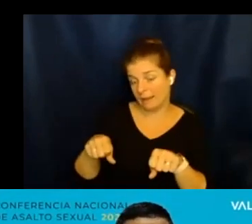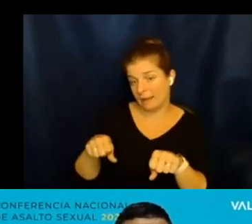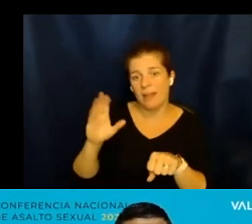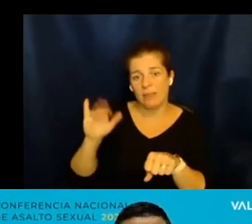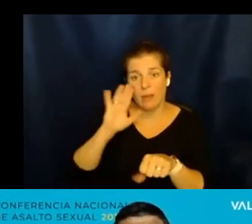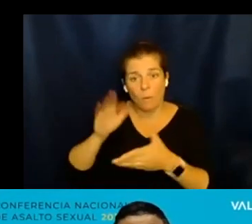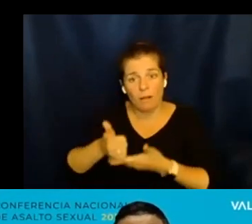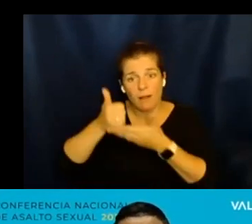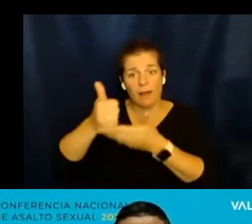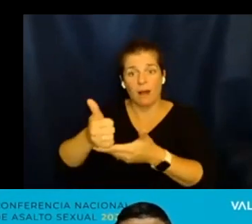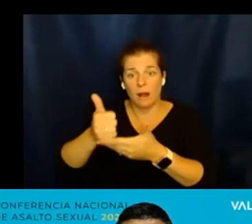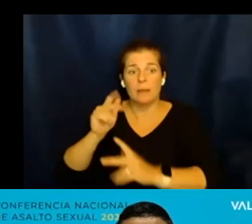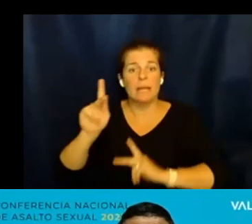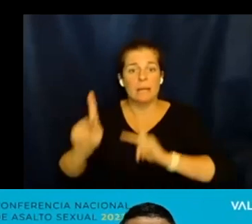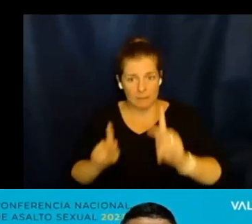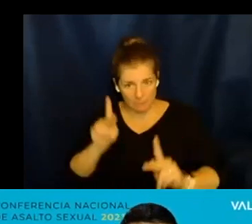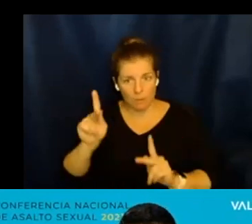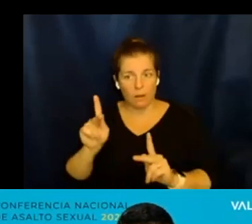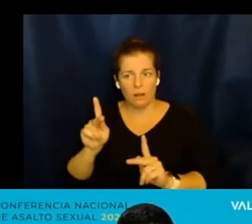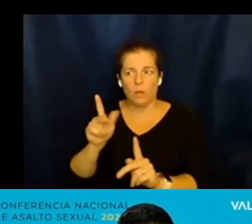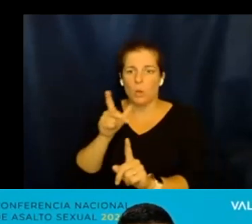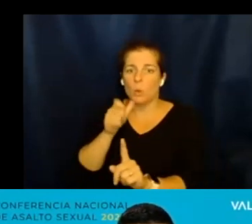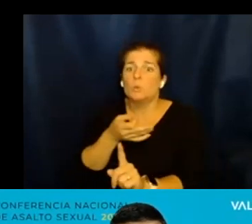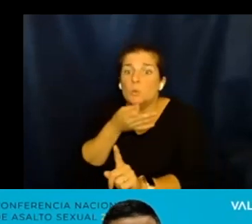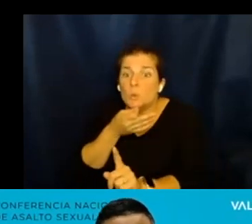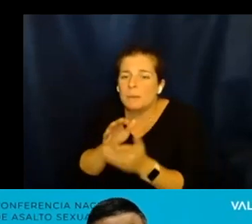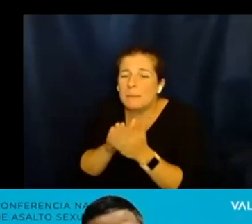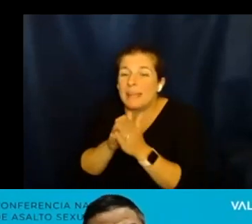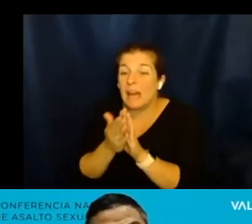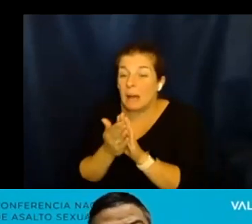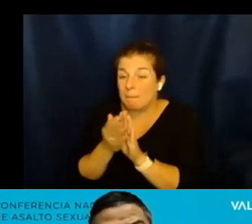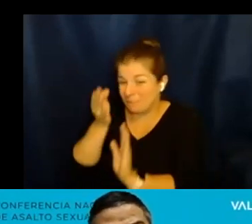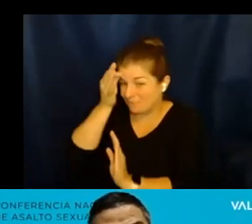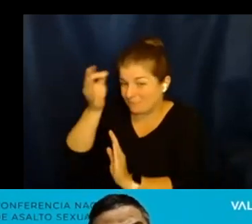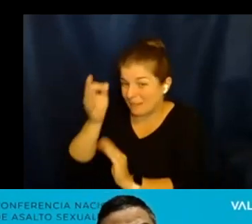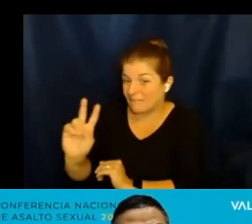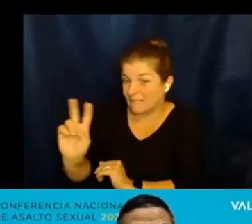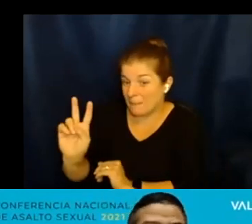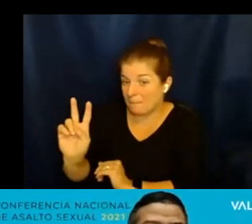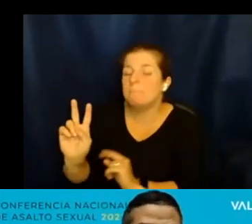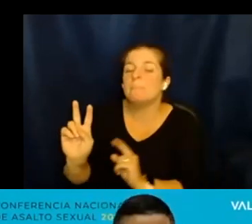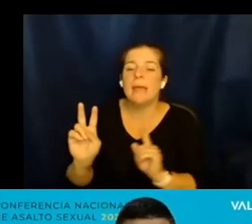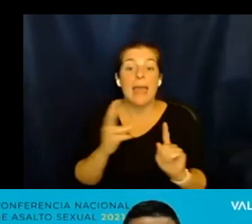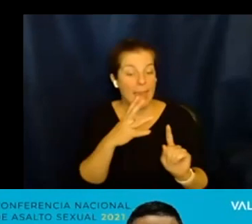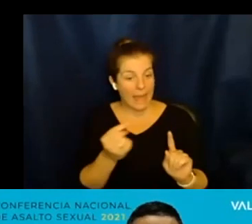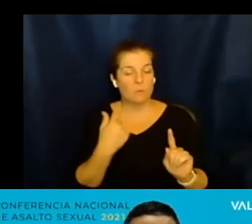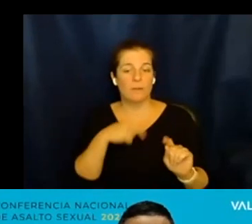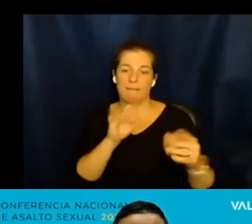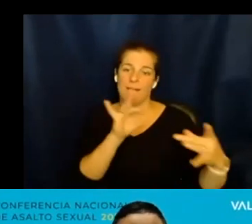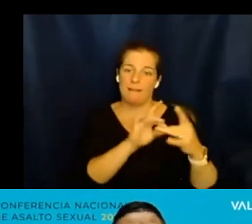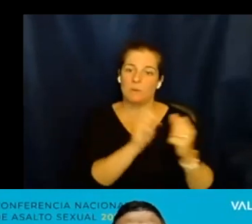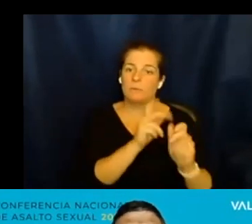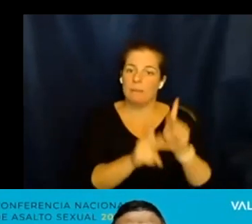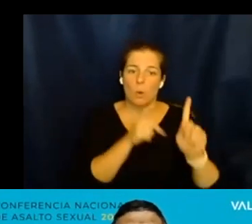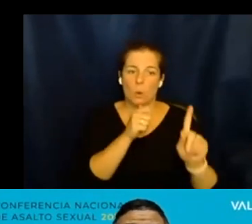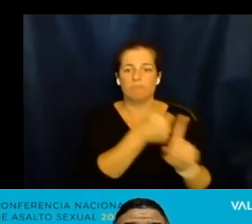are on the verge of becoming victims and to also connect with those who have already been